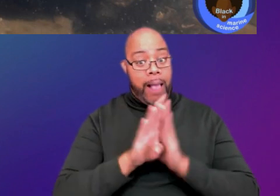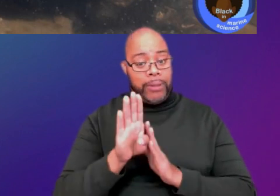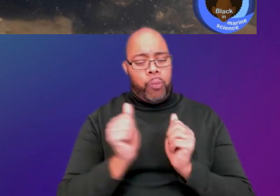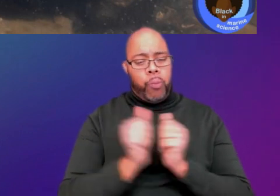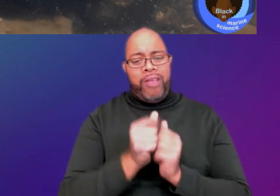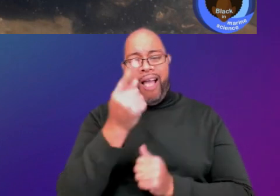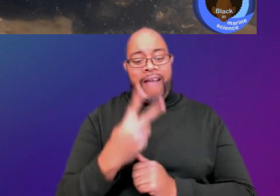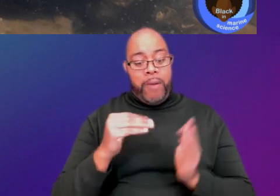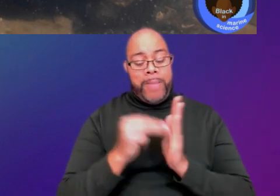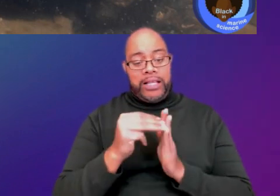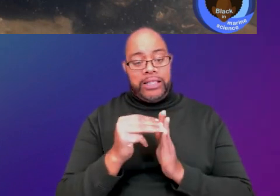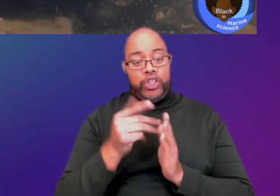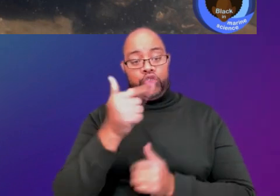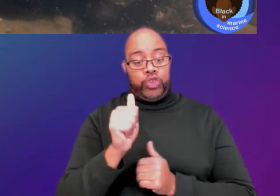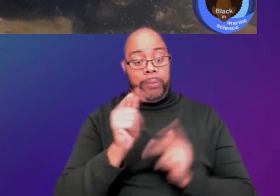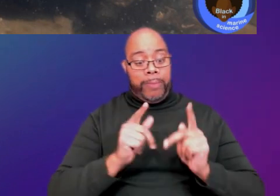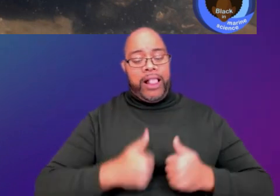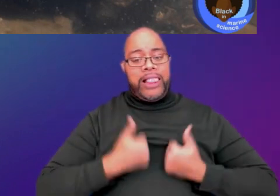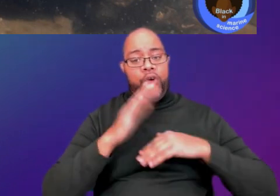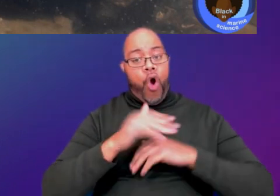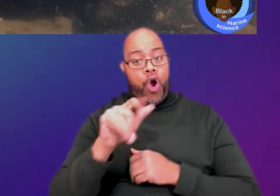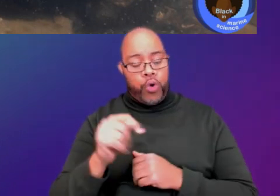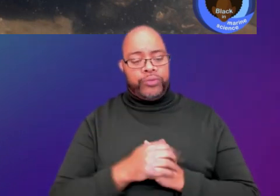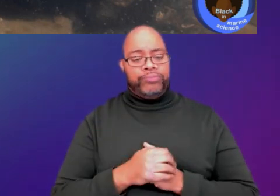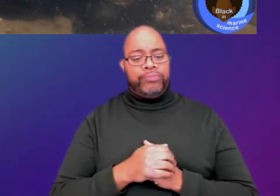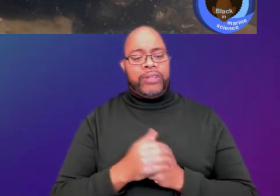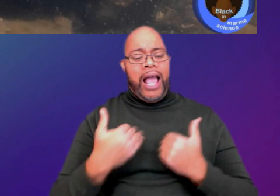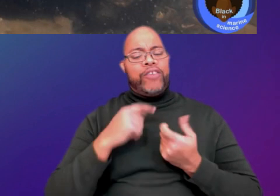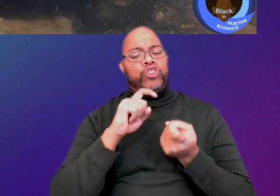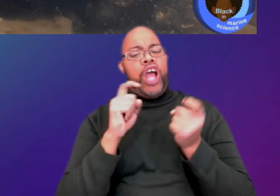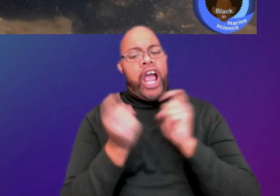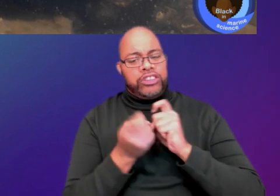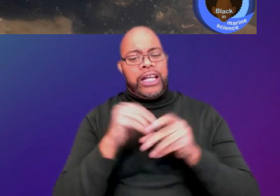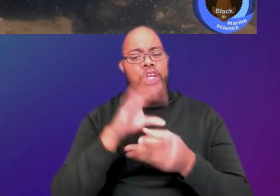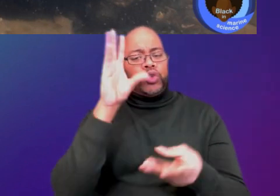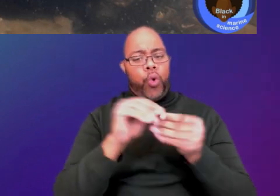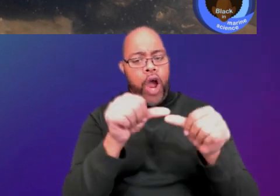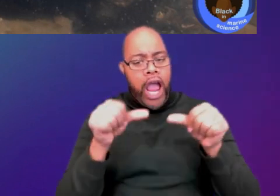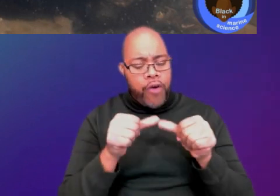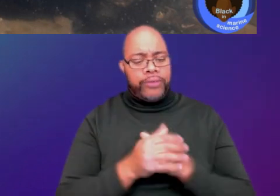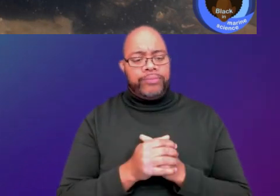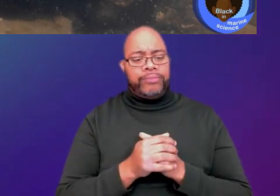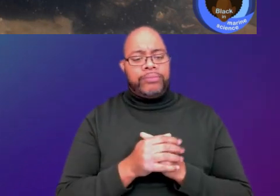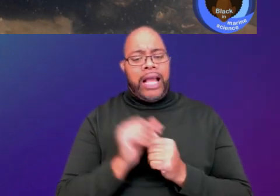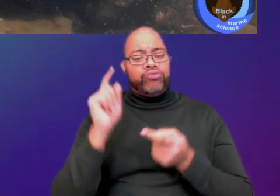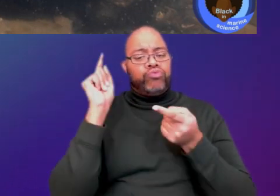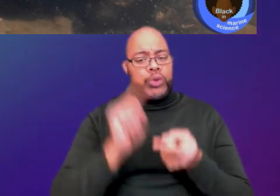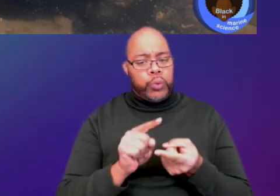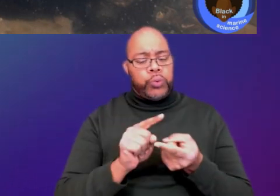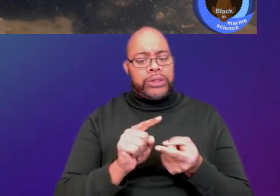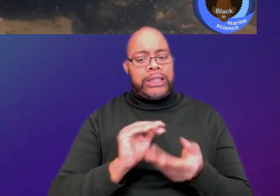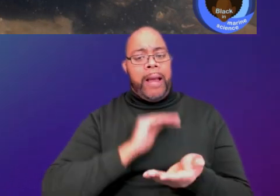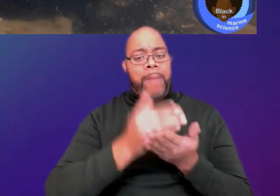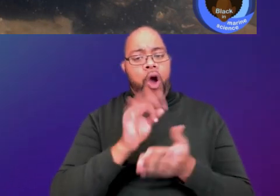around 500,000 Georgians living on the coast, there have been changes in the total area and decreases in total acreage